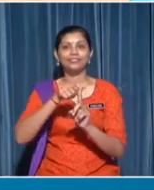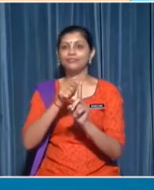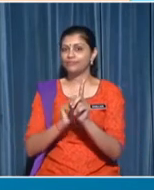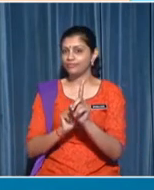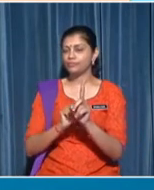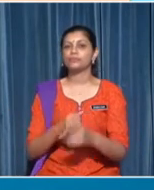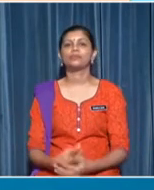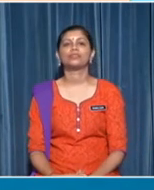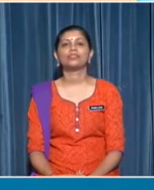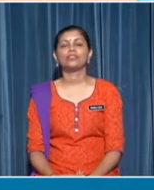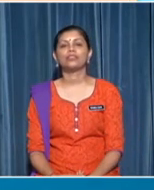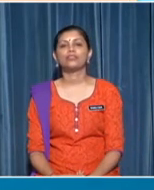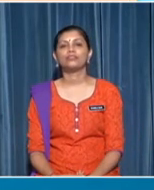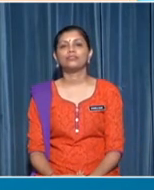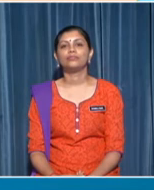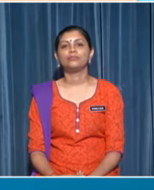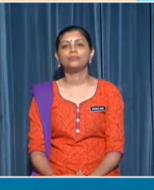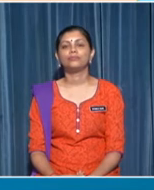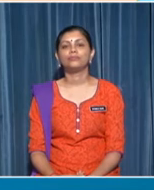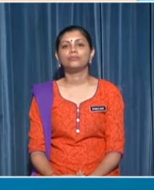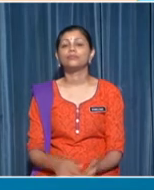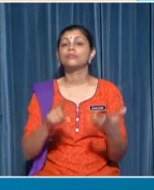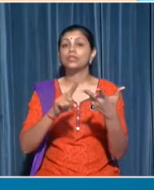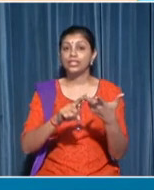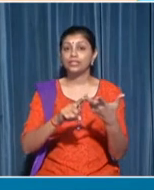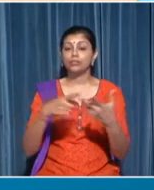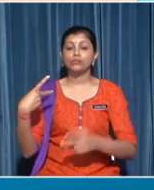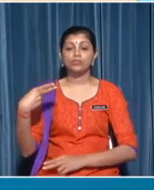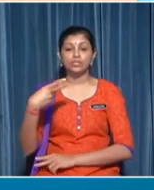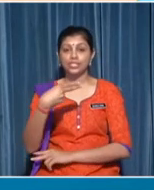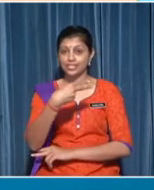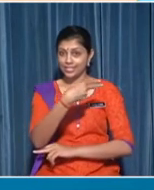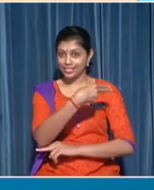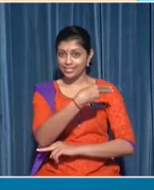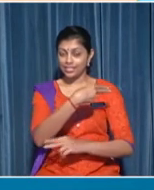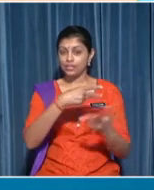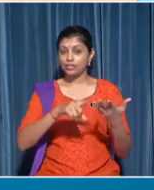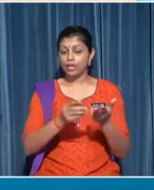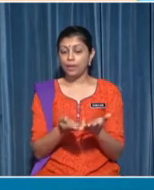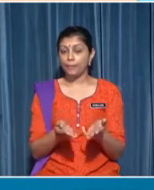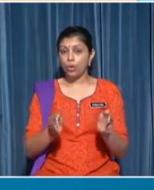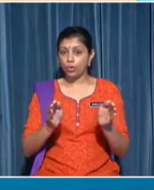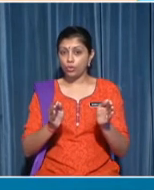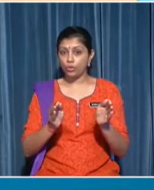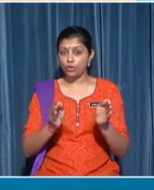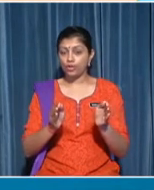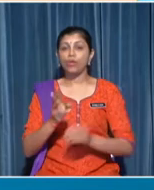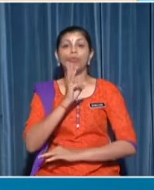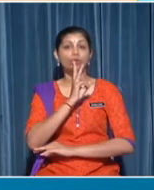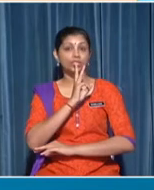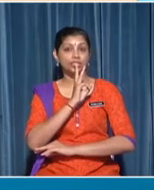Yums! We will also need a pair of scissors, a bowl, a cup of